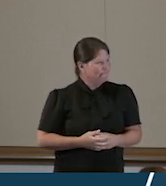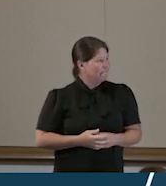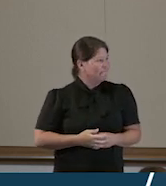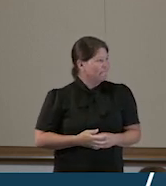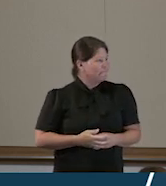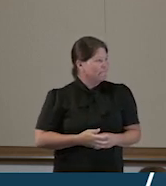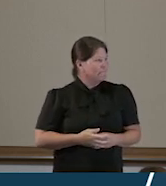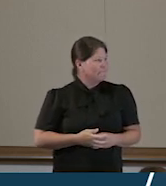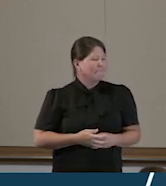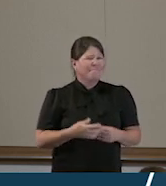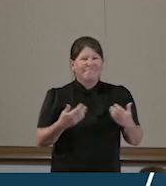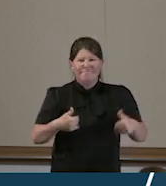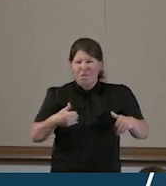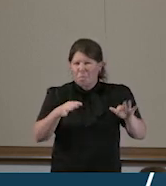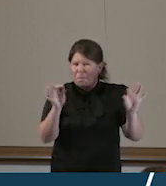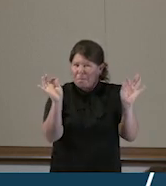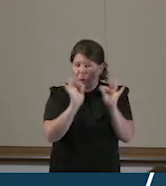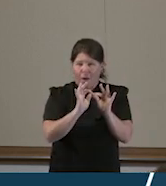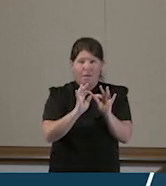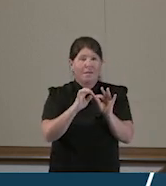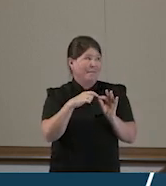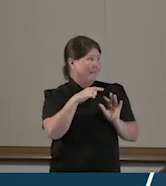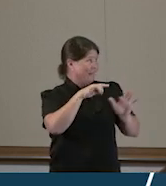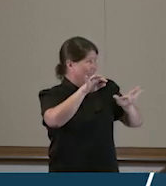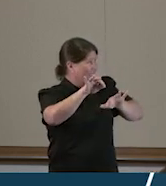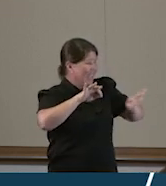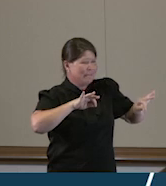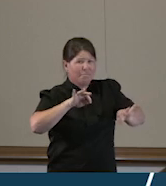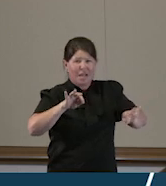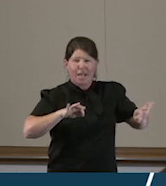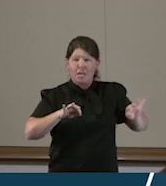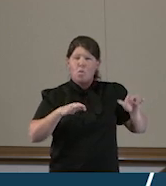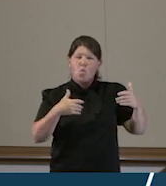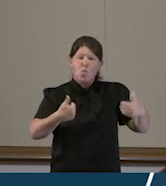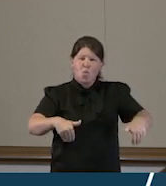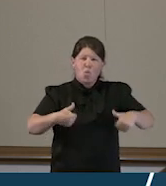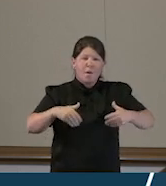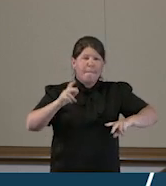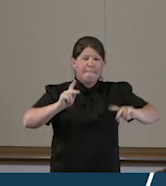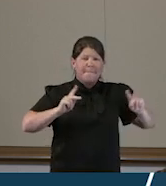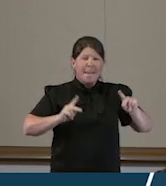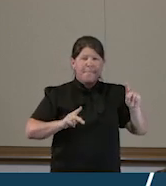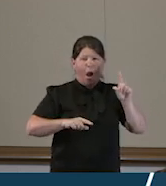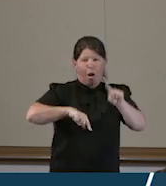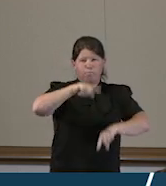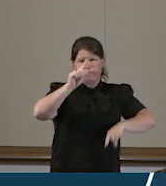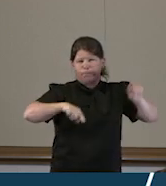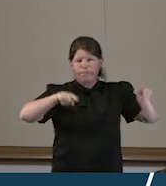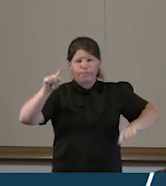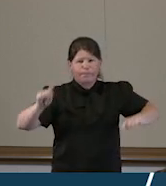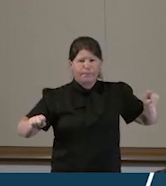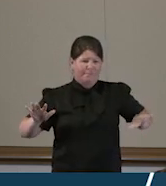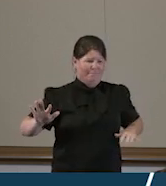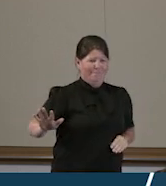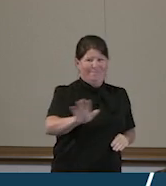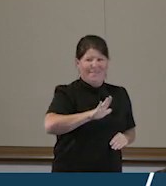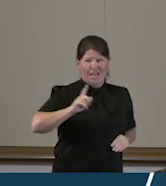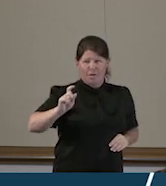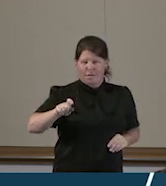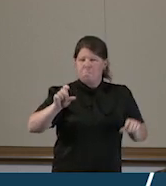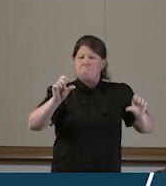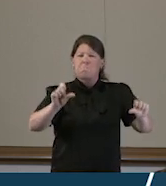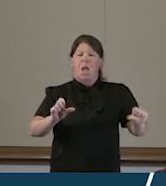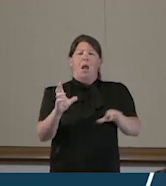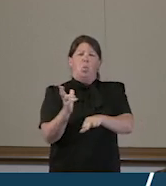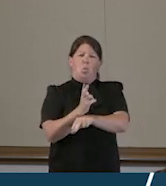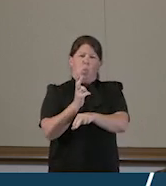It shows you how diverse of a population can use supported decision-making agreements